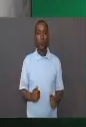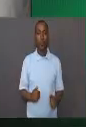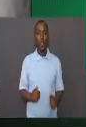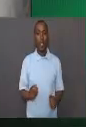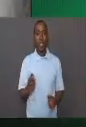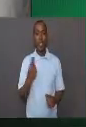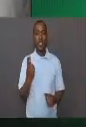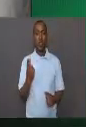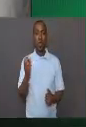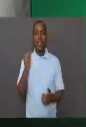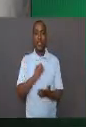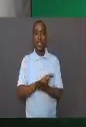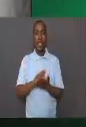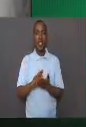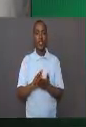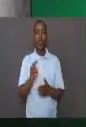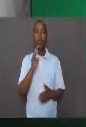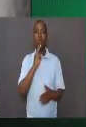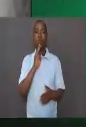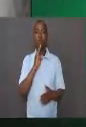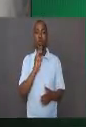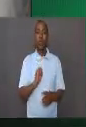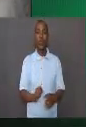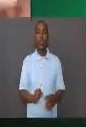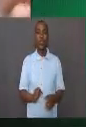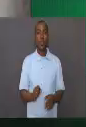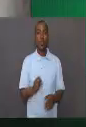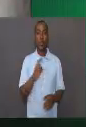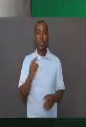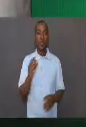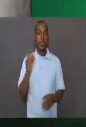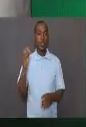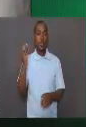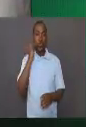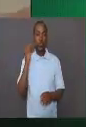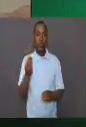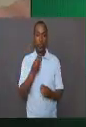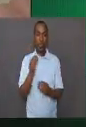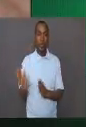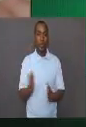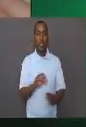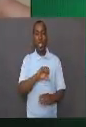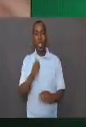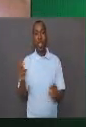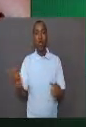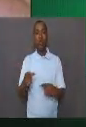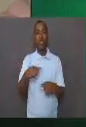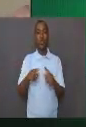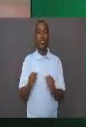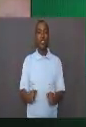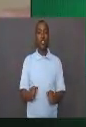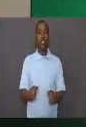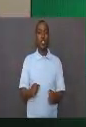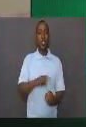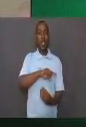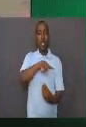Use a sterile swab to collect bacteria from a cell phone, kitchen sink, or any other surface you want to test. Lightly rub the swab across the